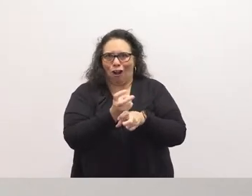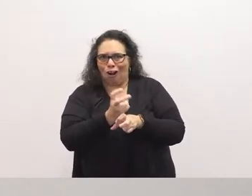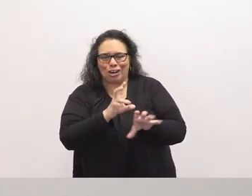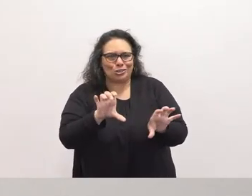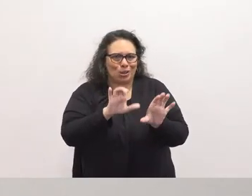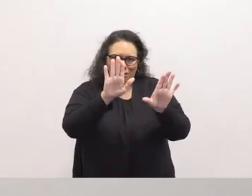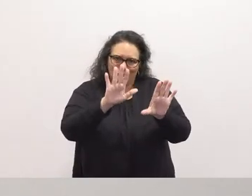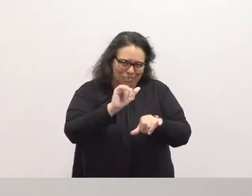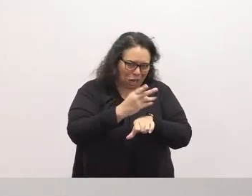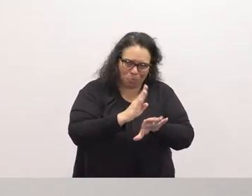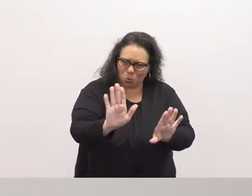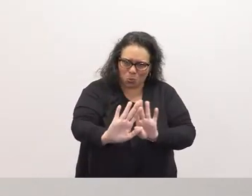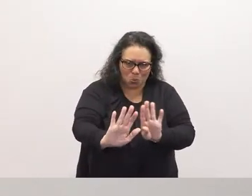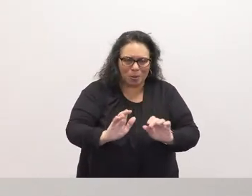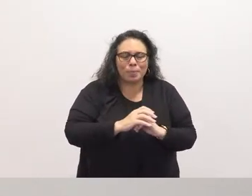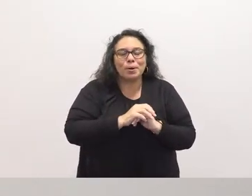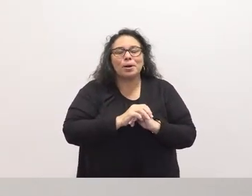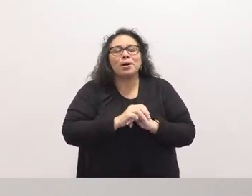great job?